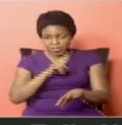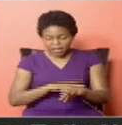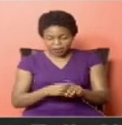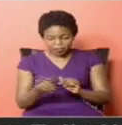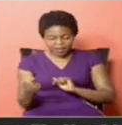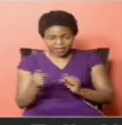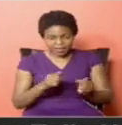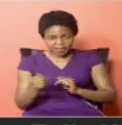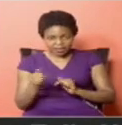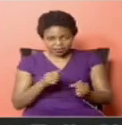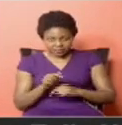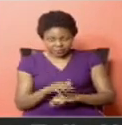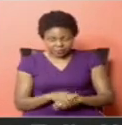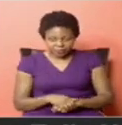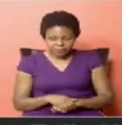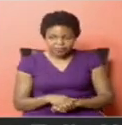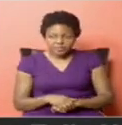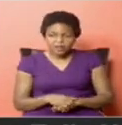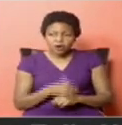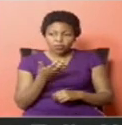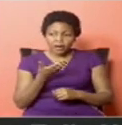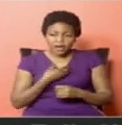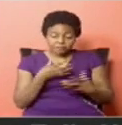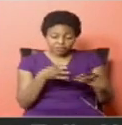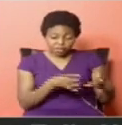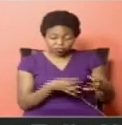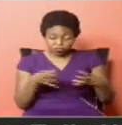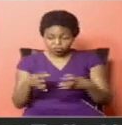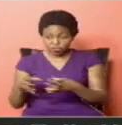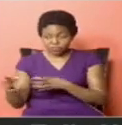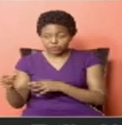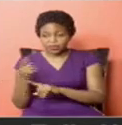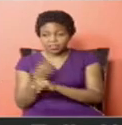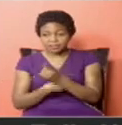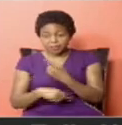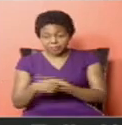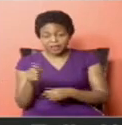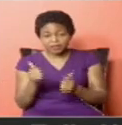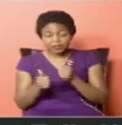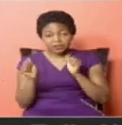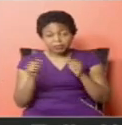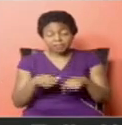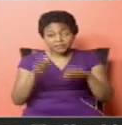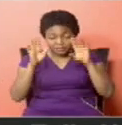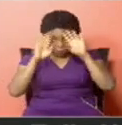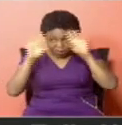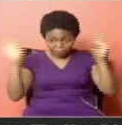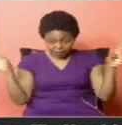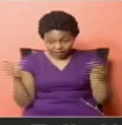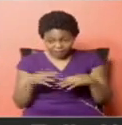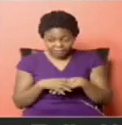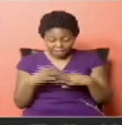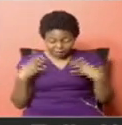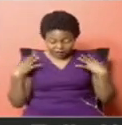discussion. There are categories of disabilities that we must be aware of: